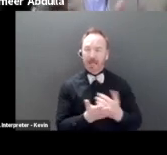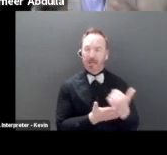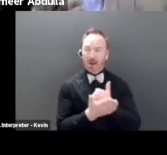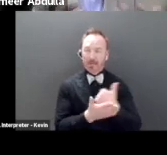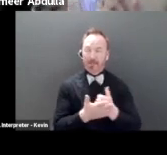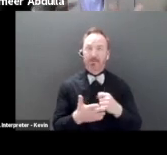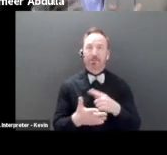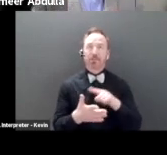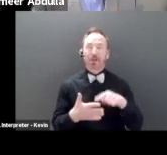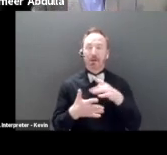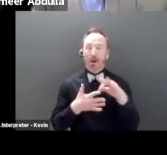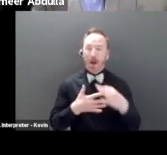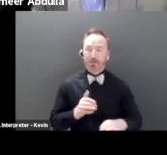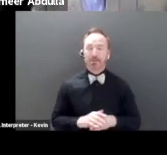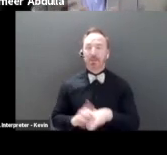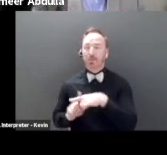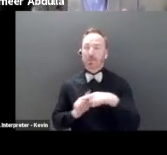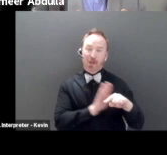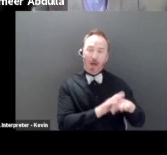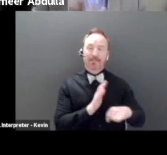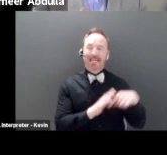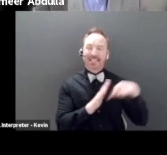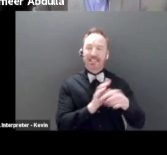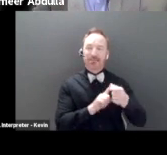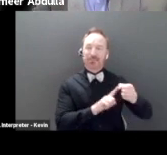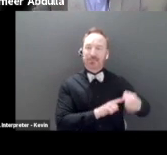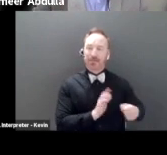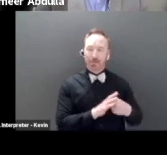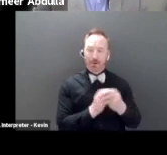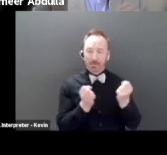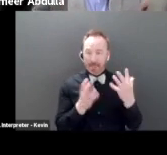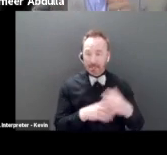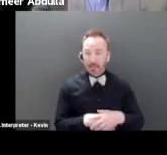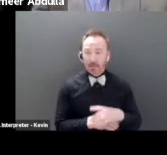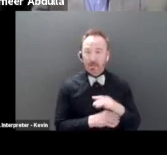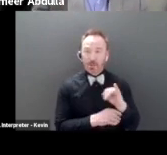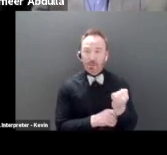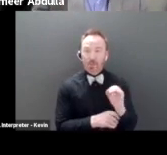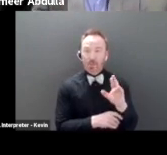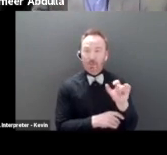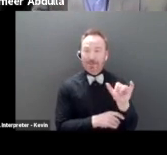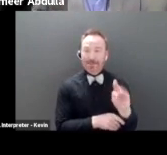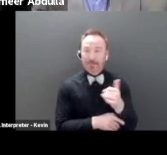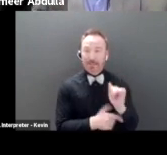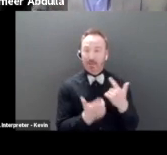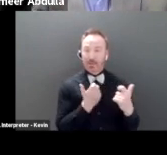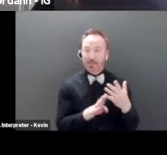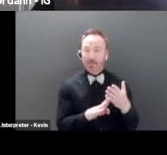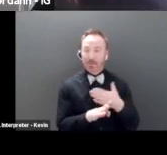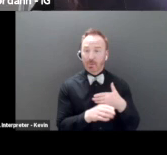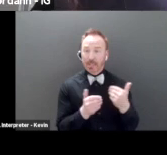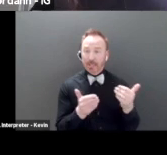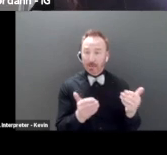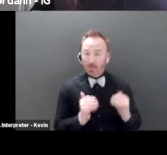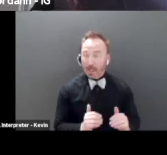options, pros and cons, and I did a bit of a deeper dive on a number of them. Jordan, any questions before we move on? We're